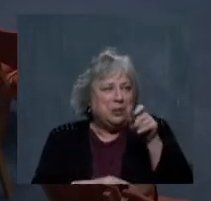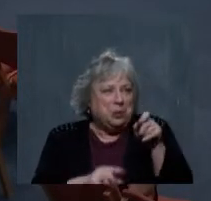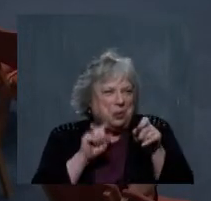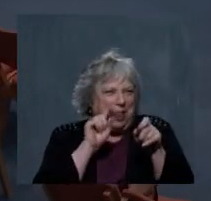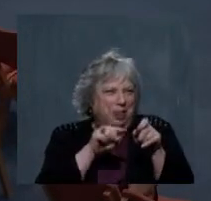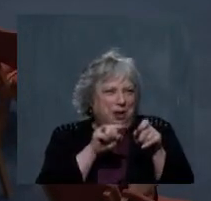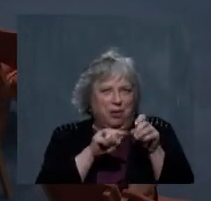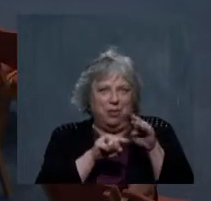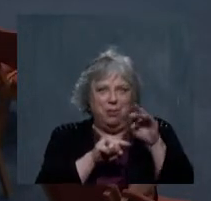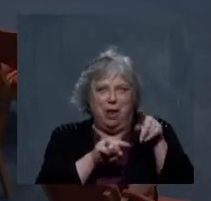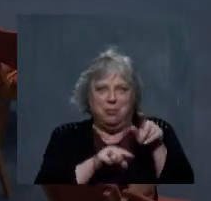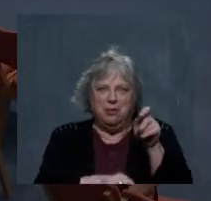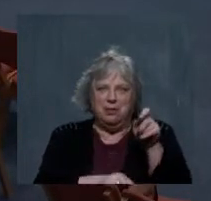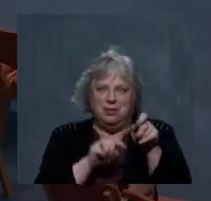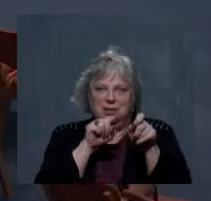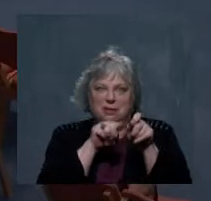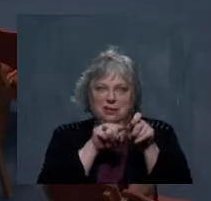is pointing.